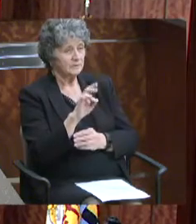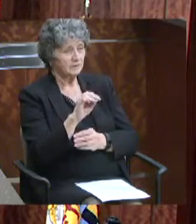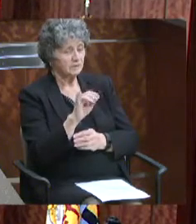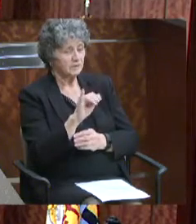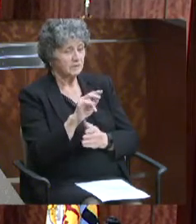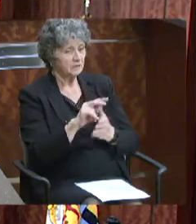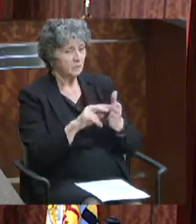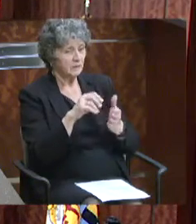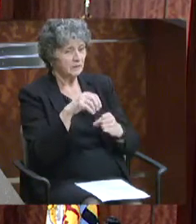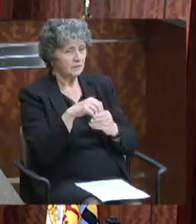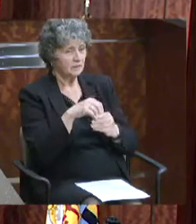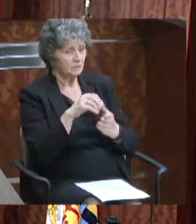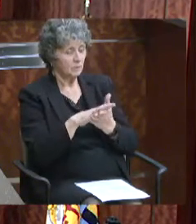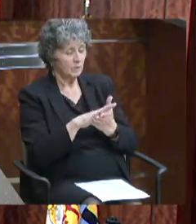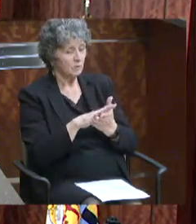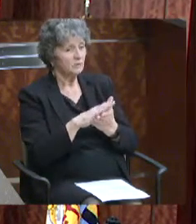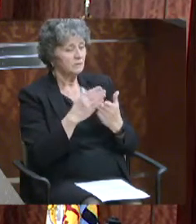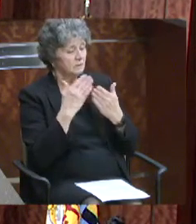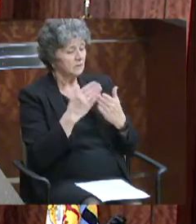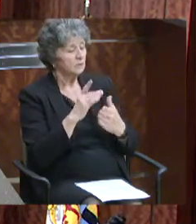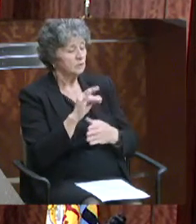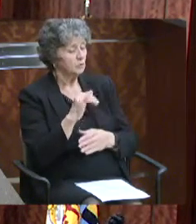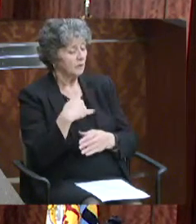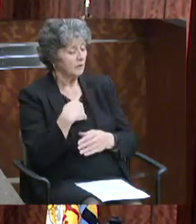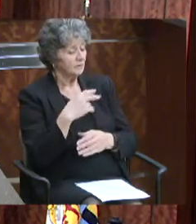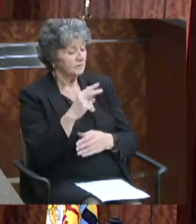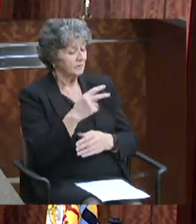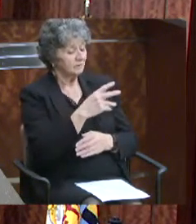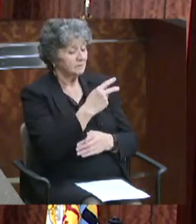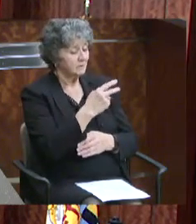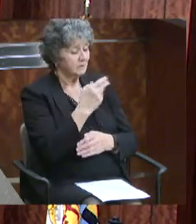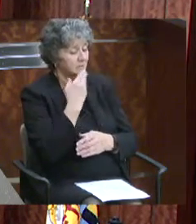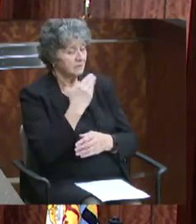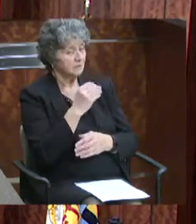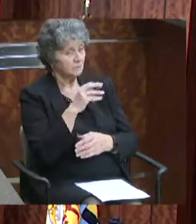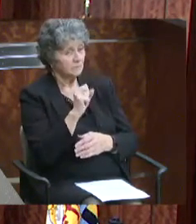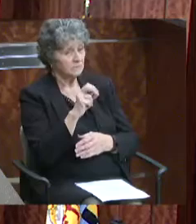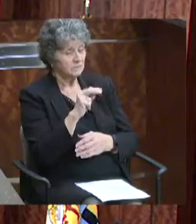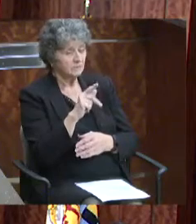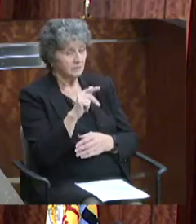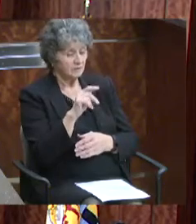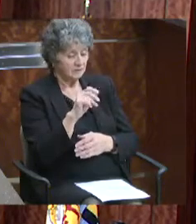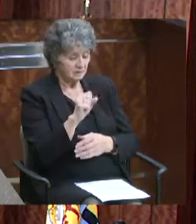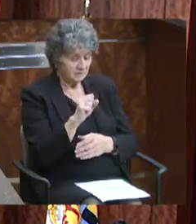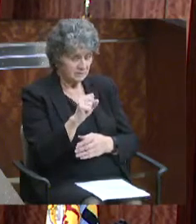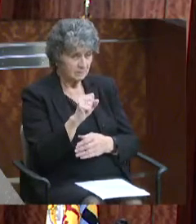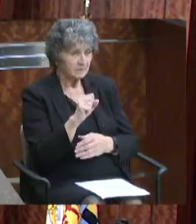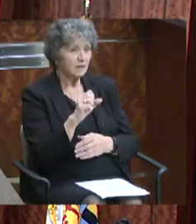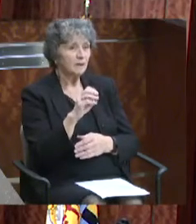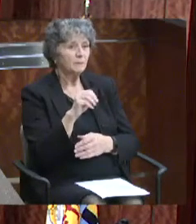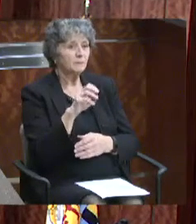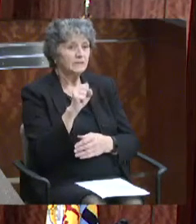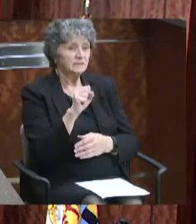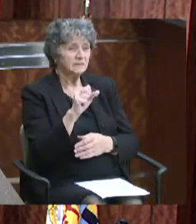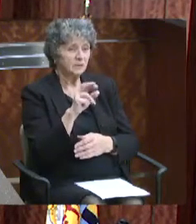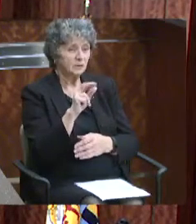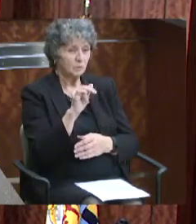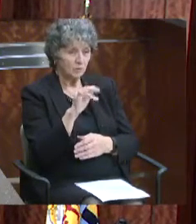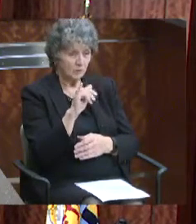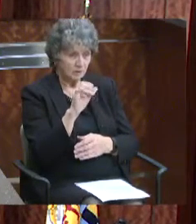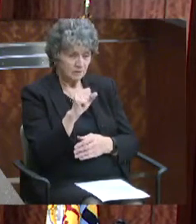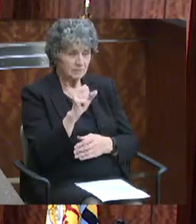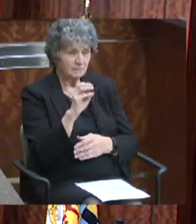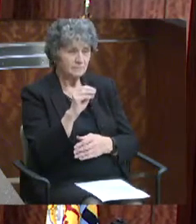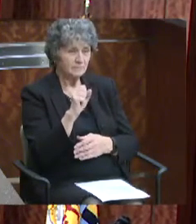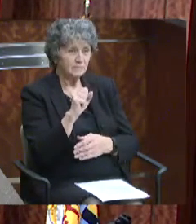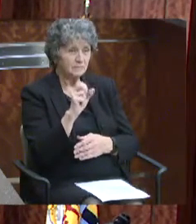record. Thank you. Do we have a second? Second. Thank you, Ms. Nicholas. Madam Clerk? Ms. Crary, Yes.